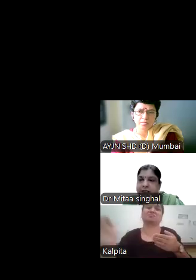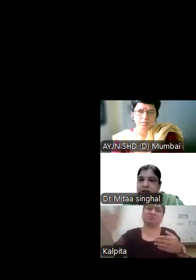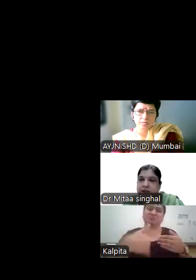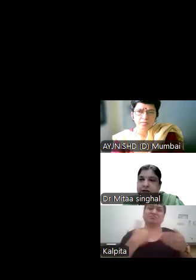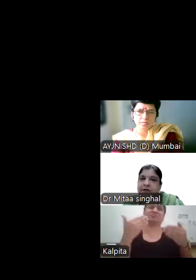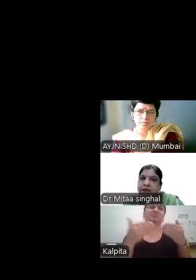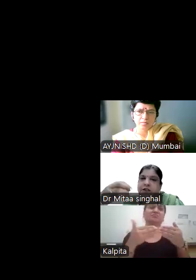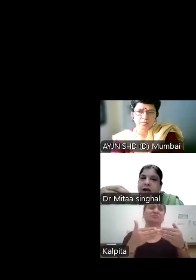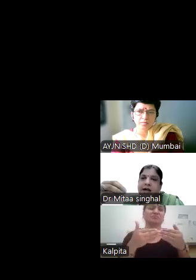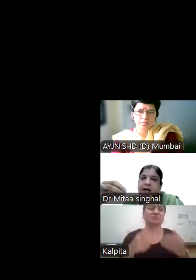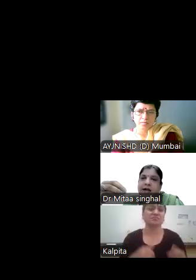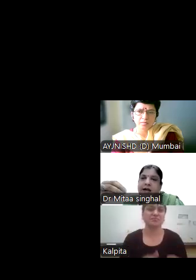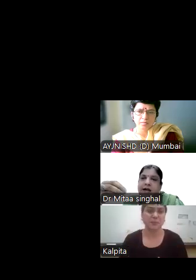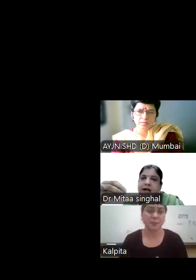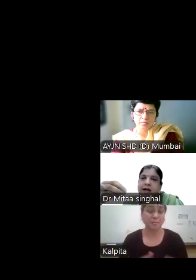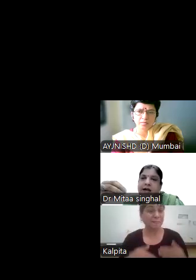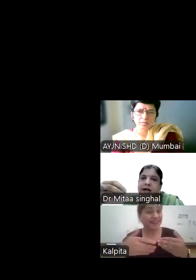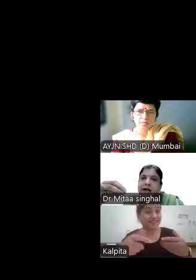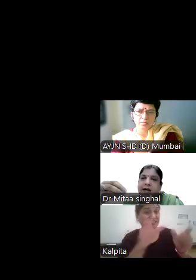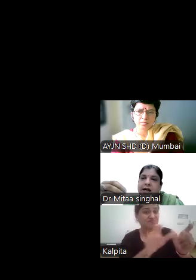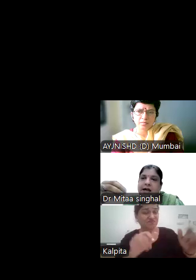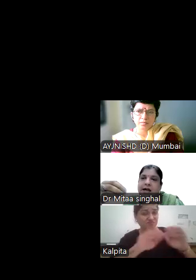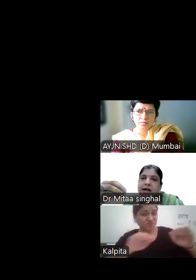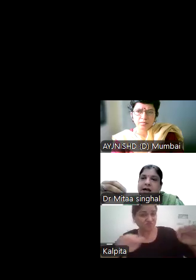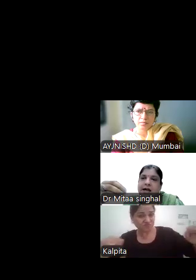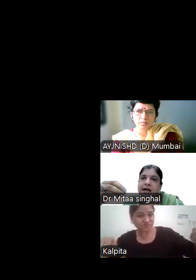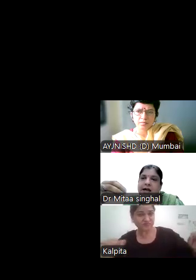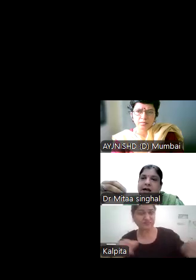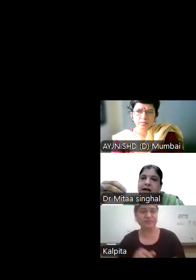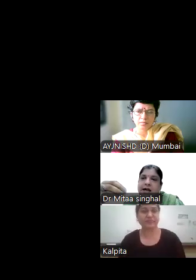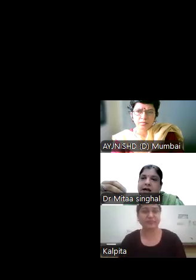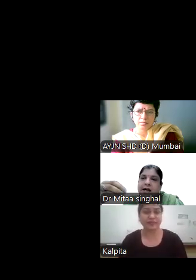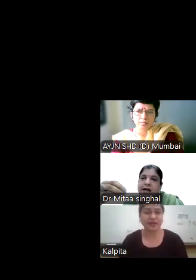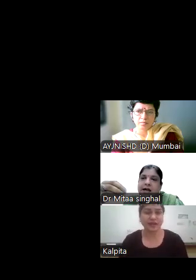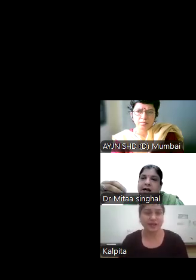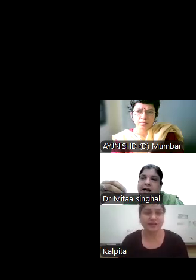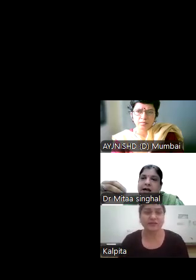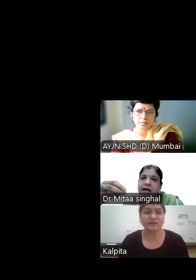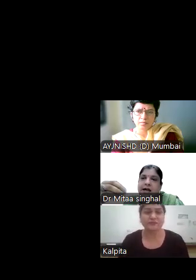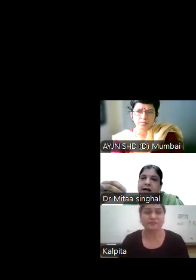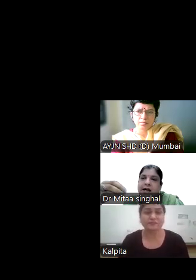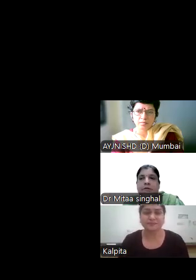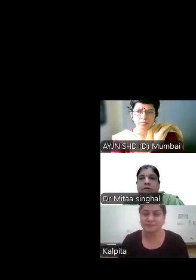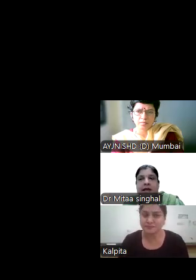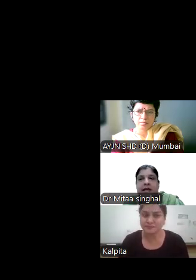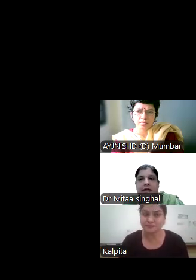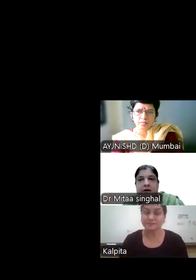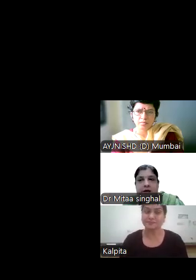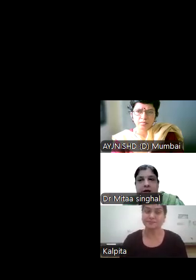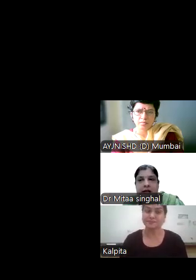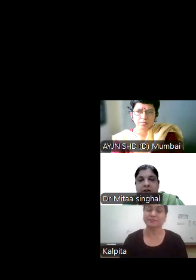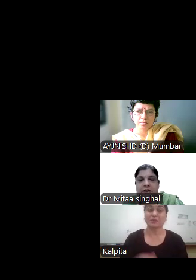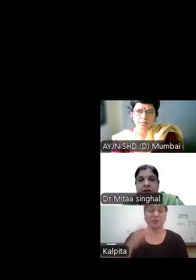the child has achieved? Every child has a developmental milestone. It is a motor